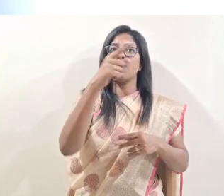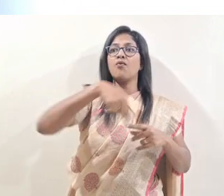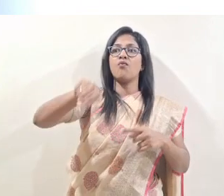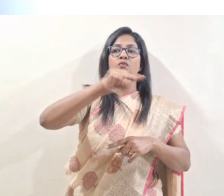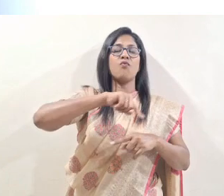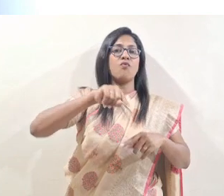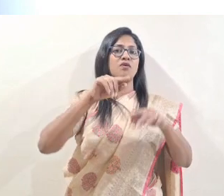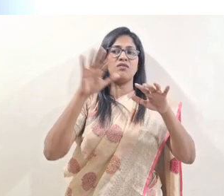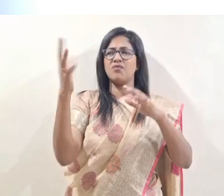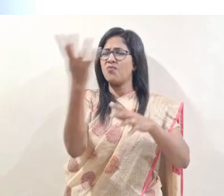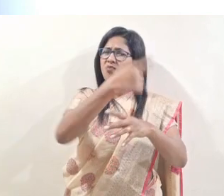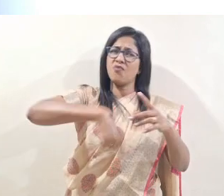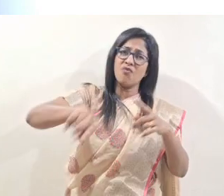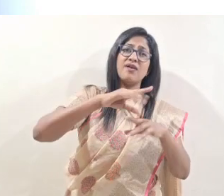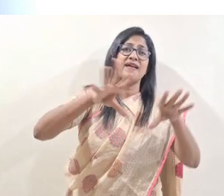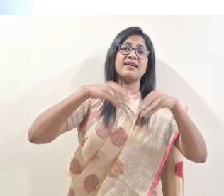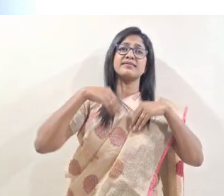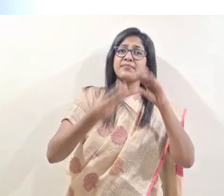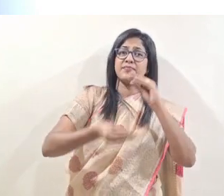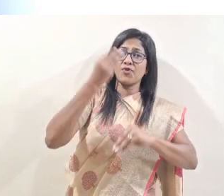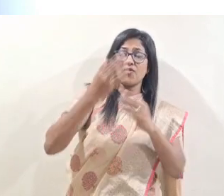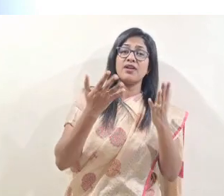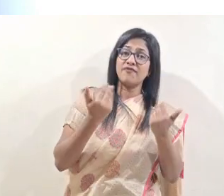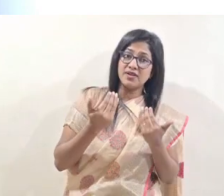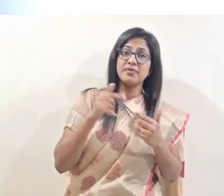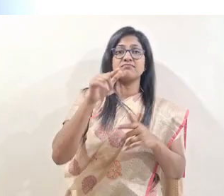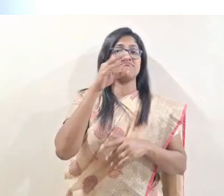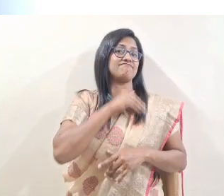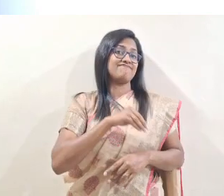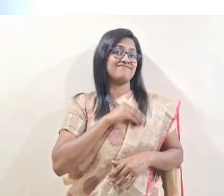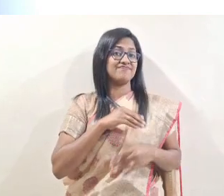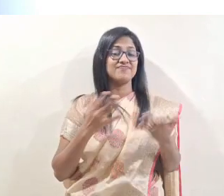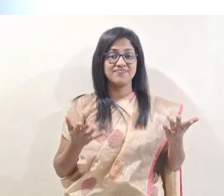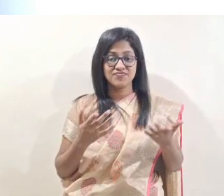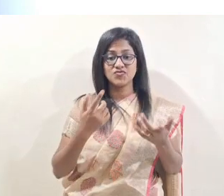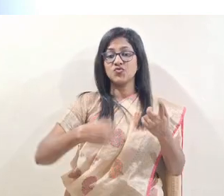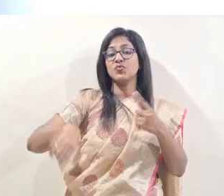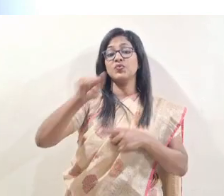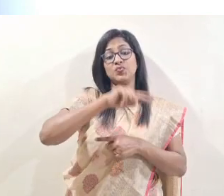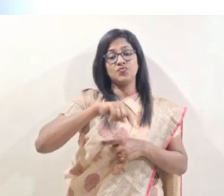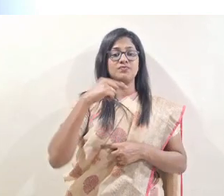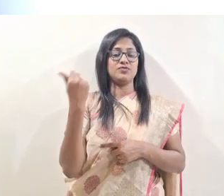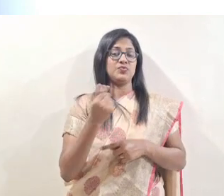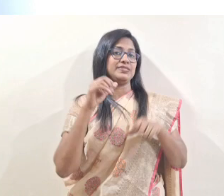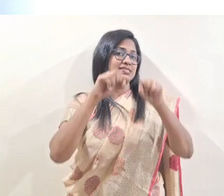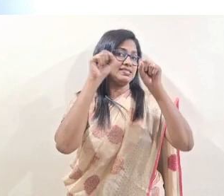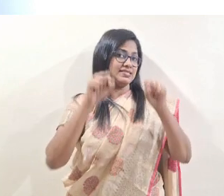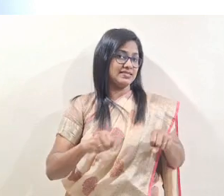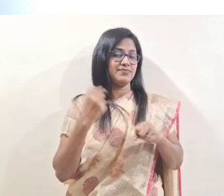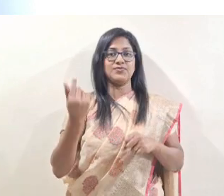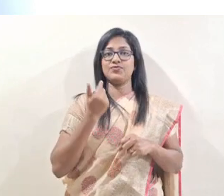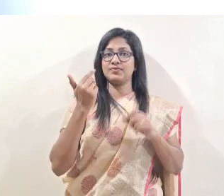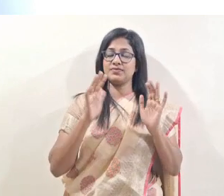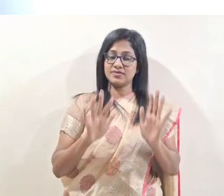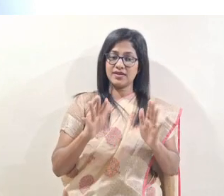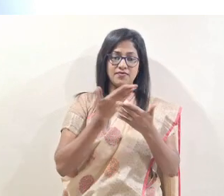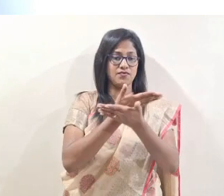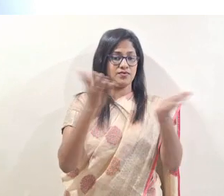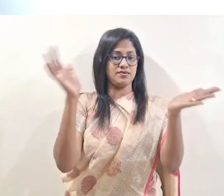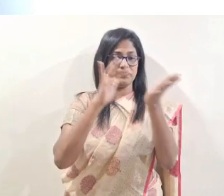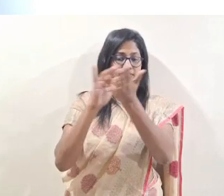acceptable to all the stakeholders. So that is an advantage which can always be used by the system